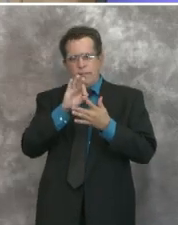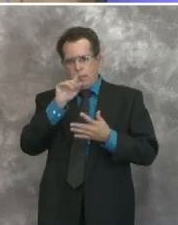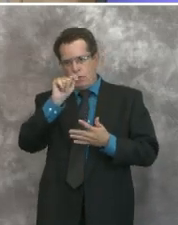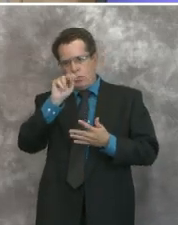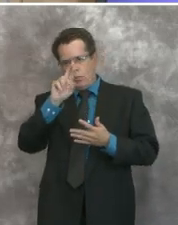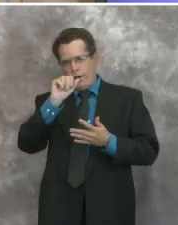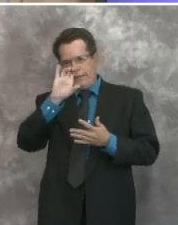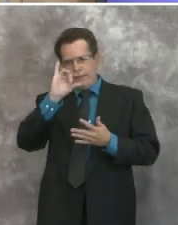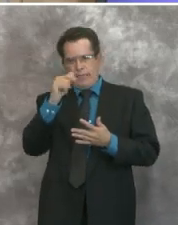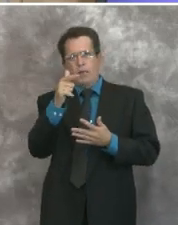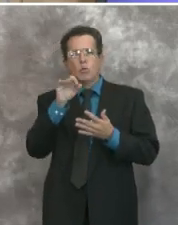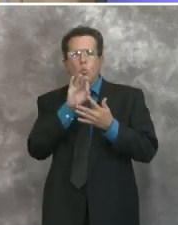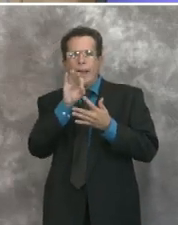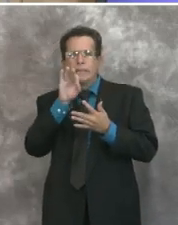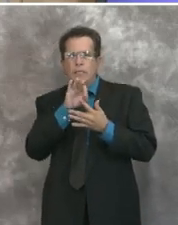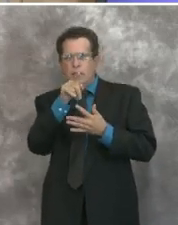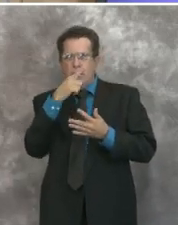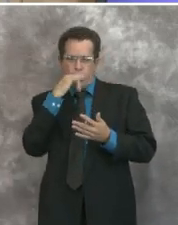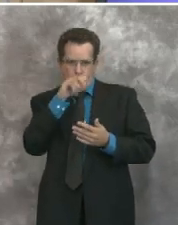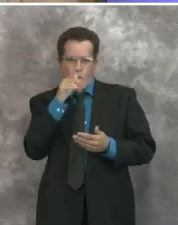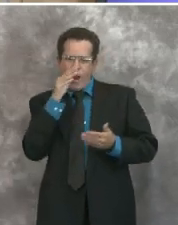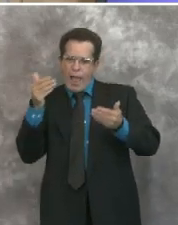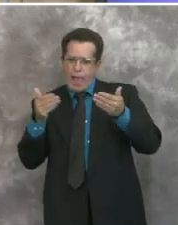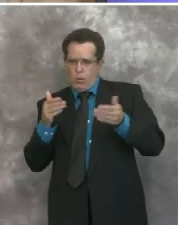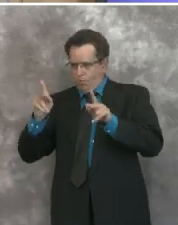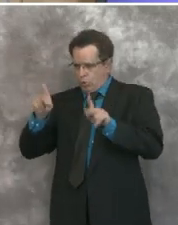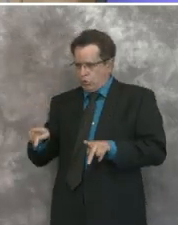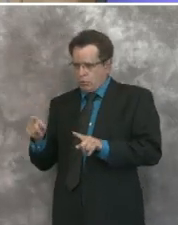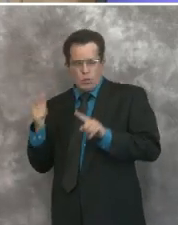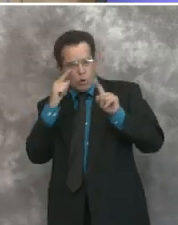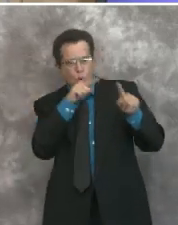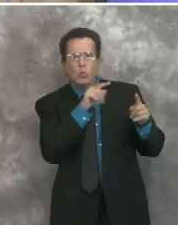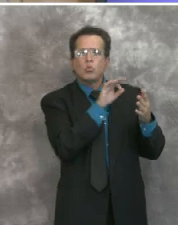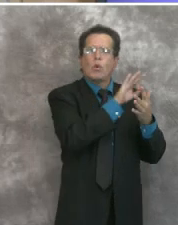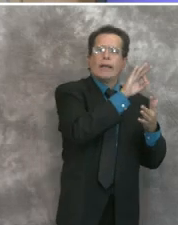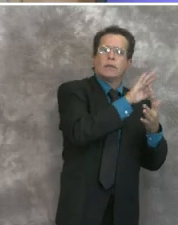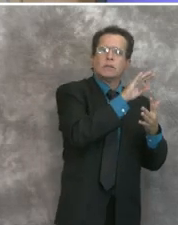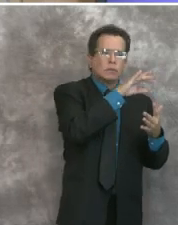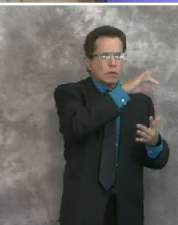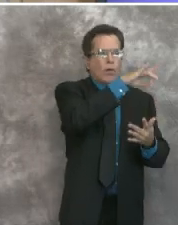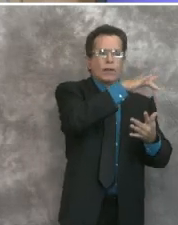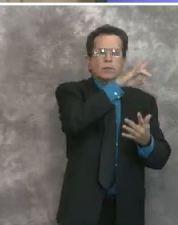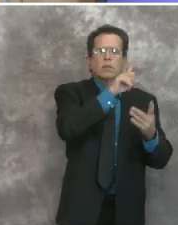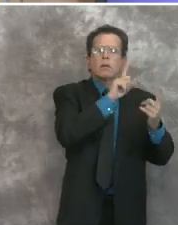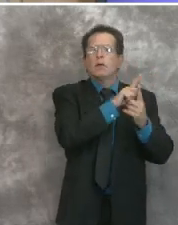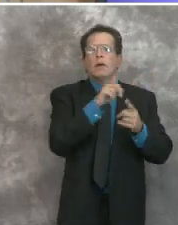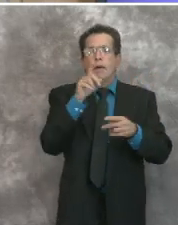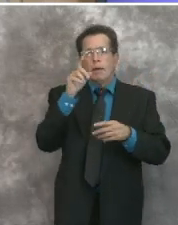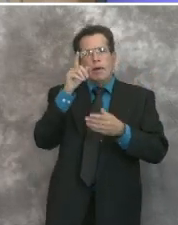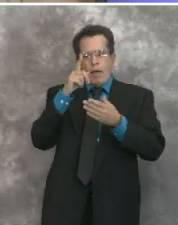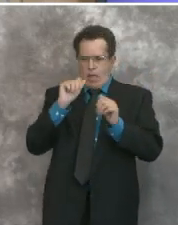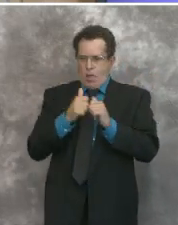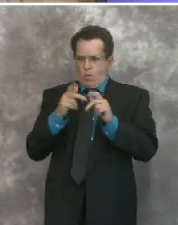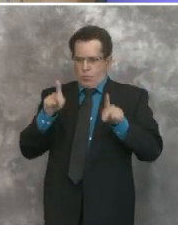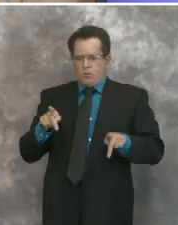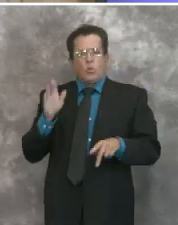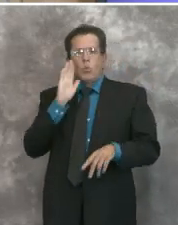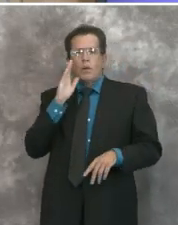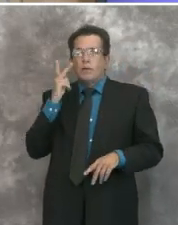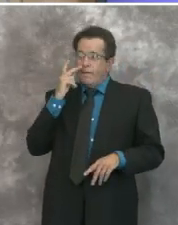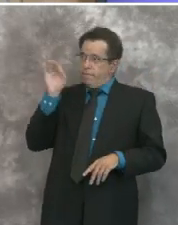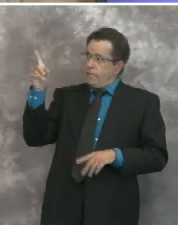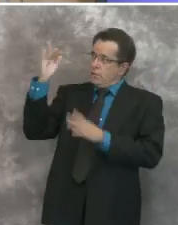about the need for tracing and hiring tracers. I'm wondering if you could discuss what someone might experience if they're contacted by a